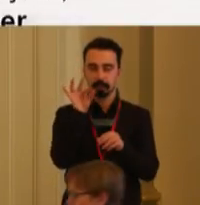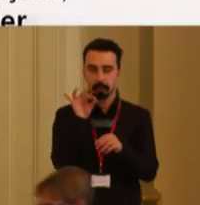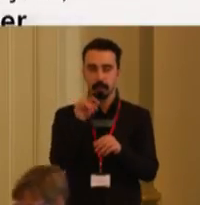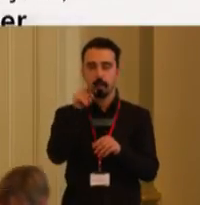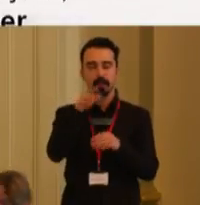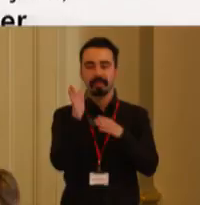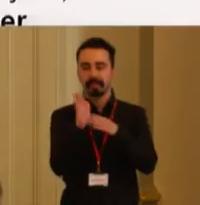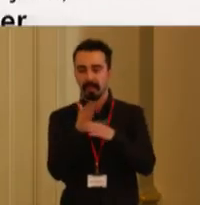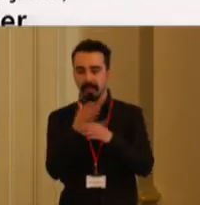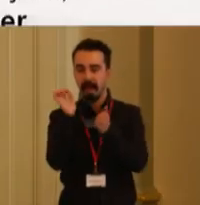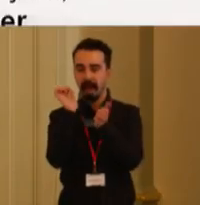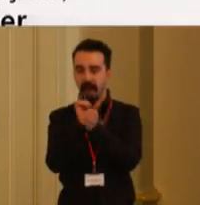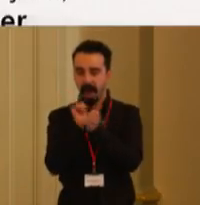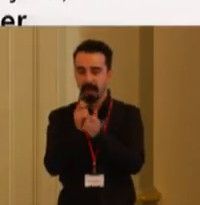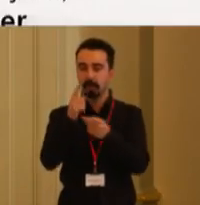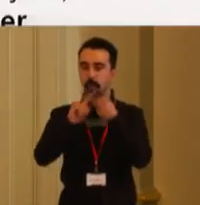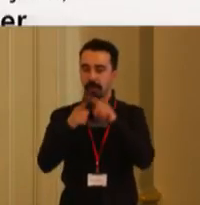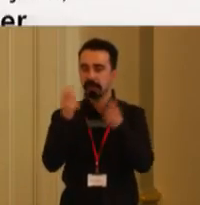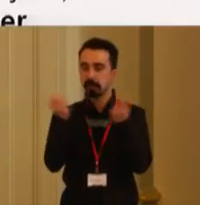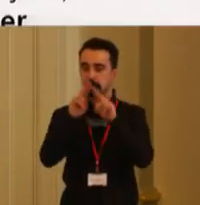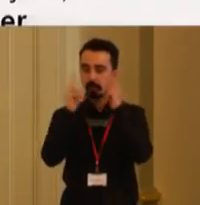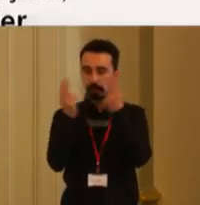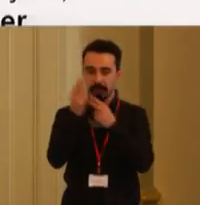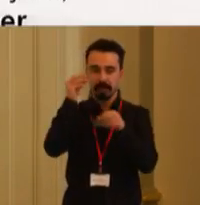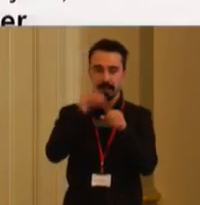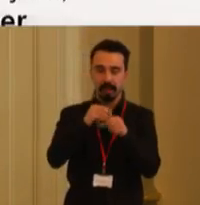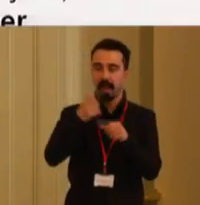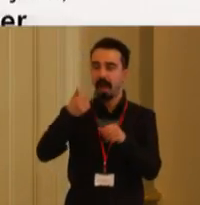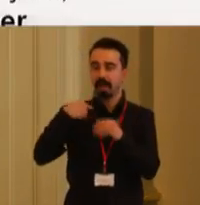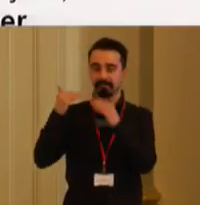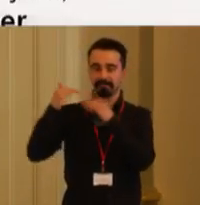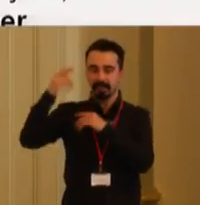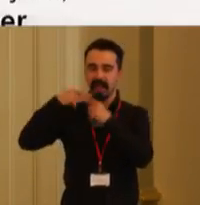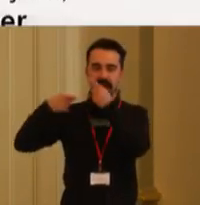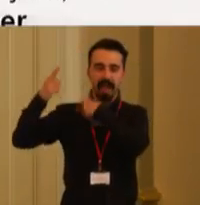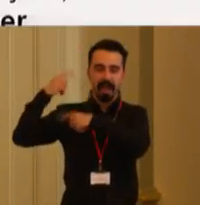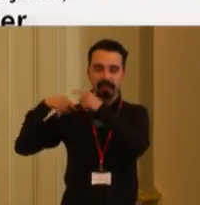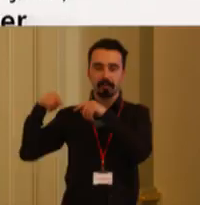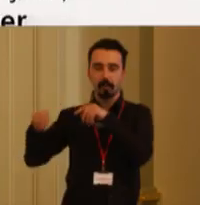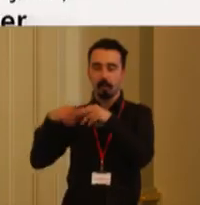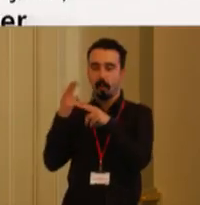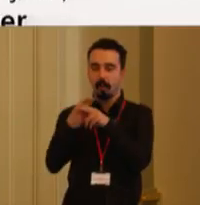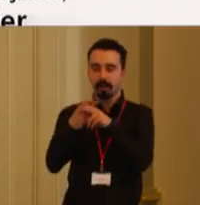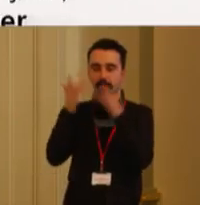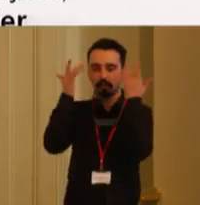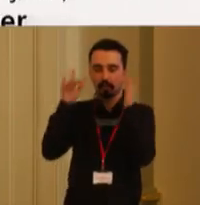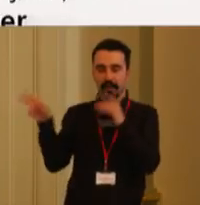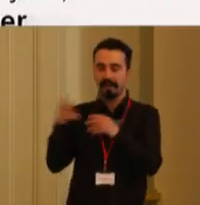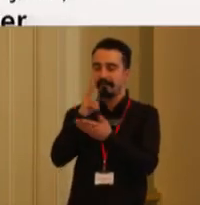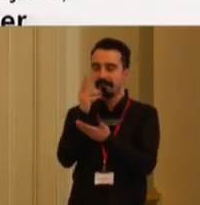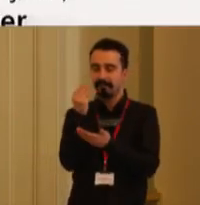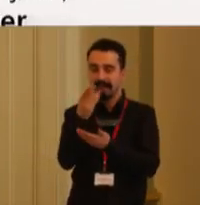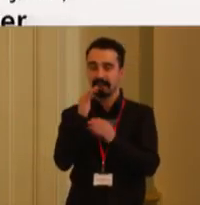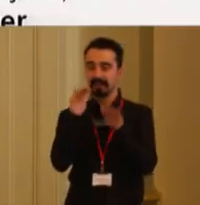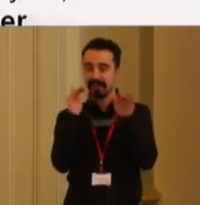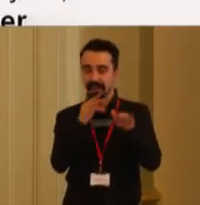their tendencies, but they mostly go for compliance, because they believe that family,